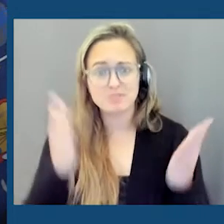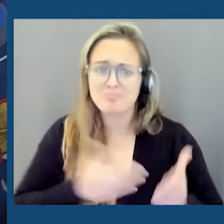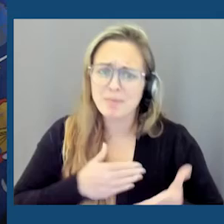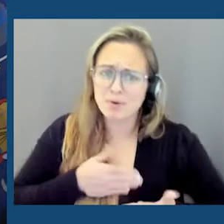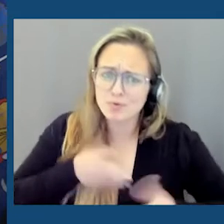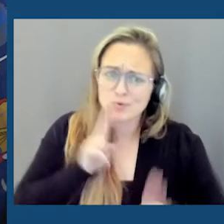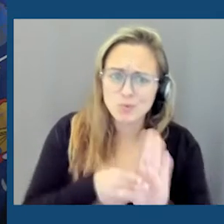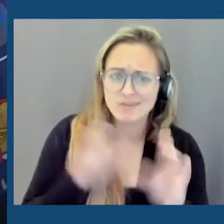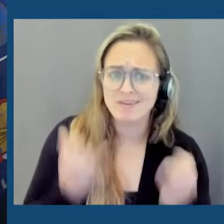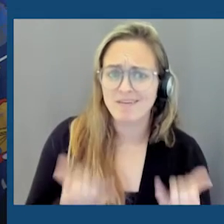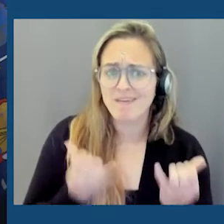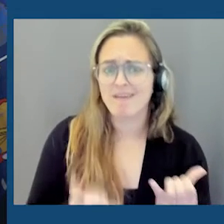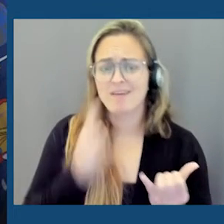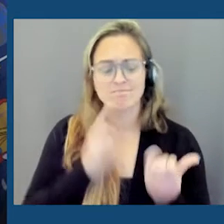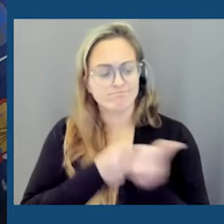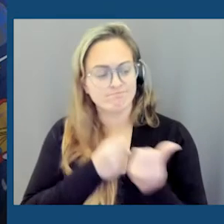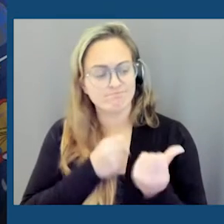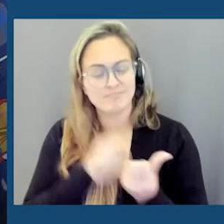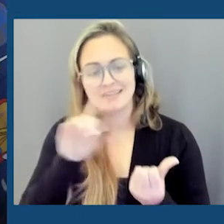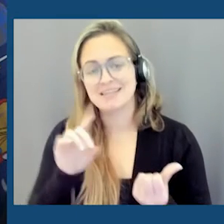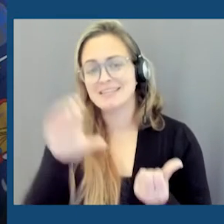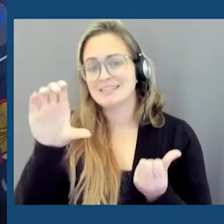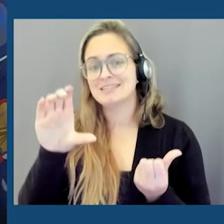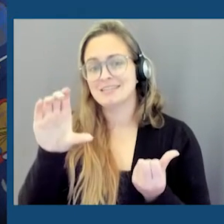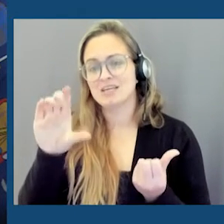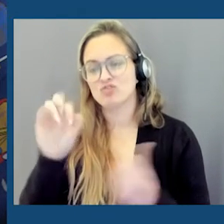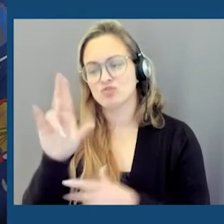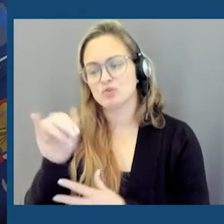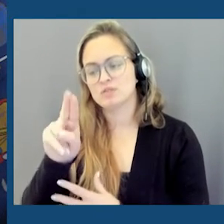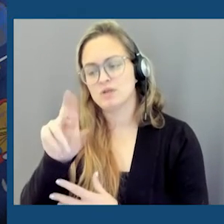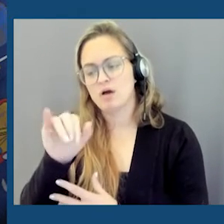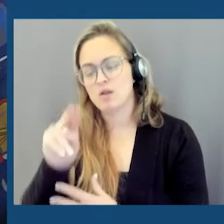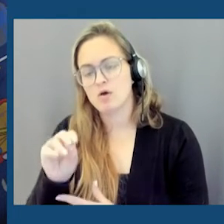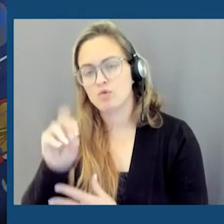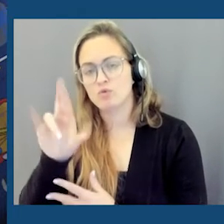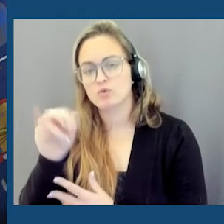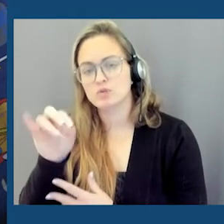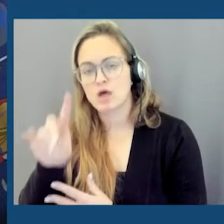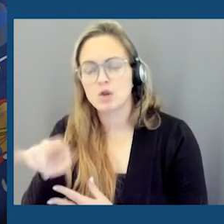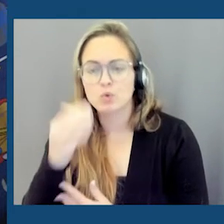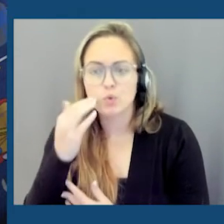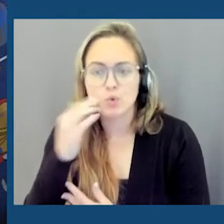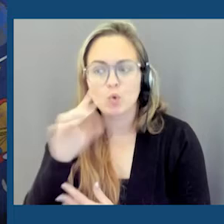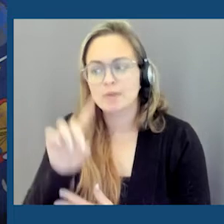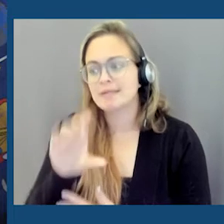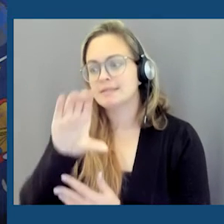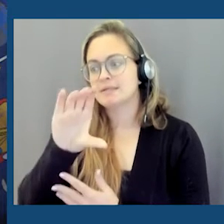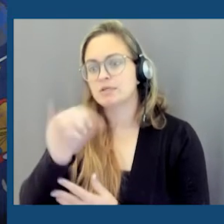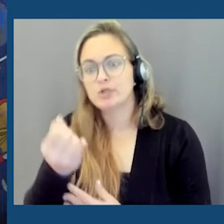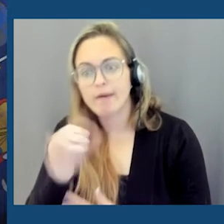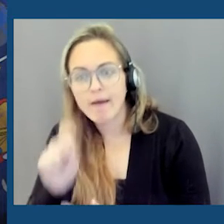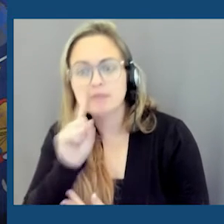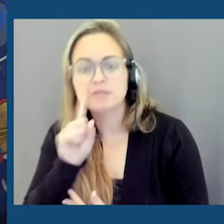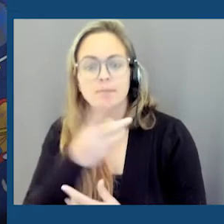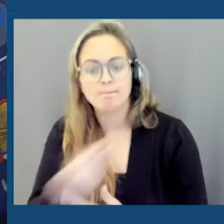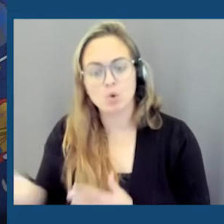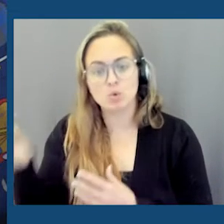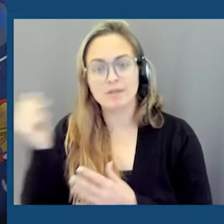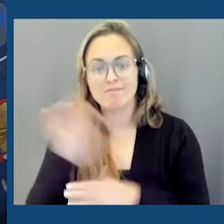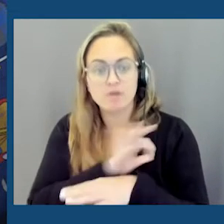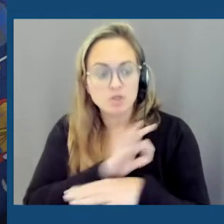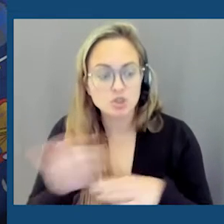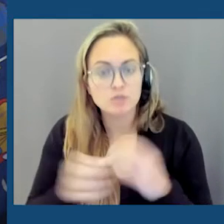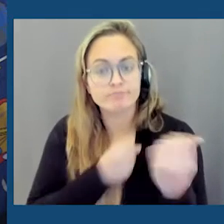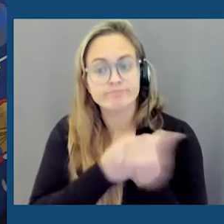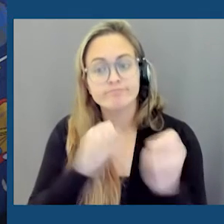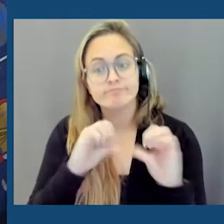today on behalf of DCJS Commissioner Rossana Rosado. DCJS, as you know, is the state's multifunction support agency that advances all aspects of